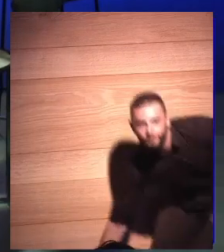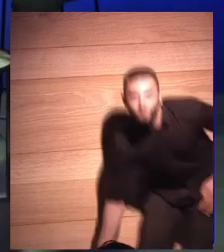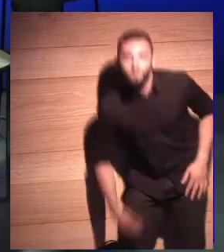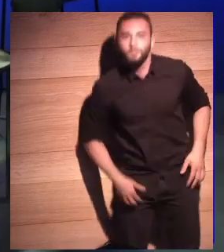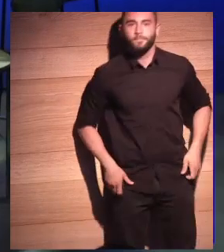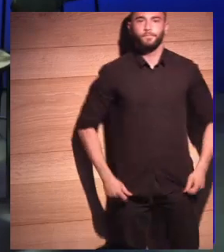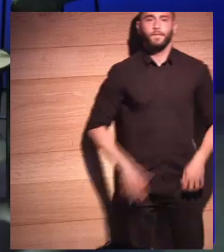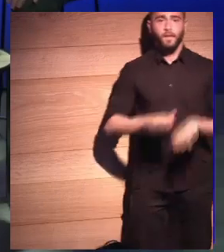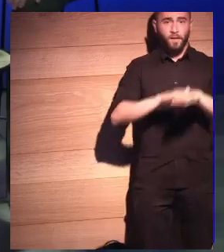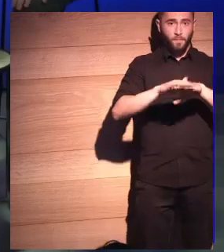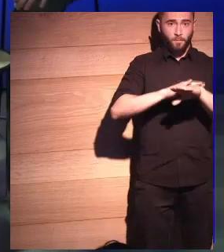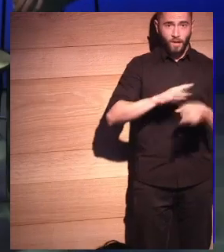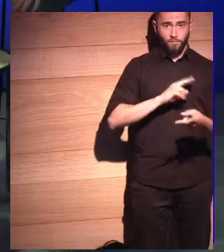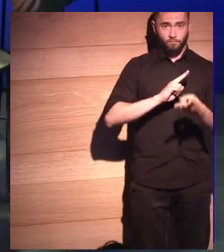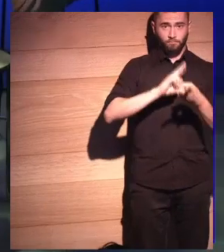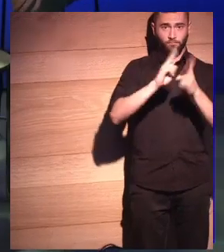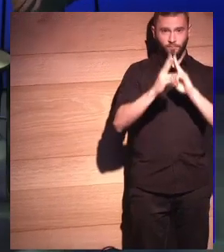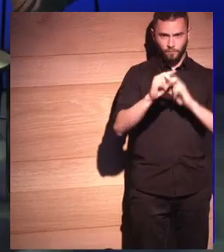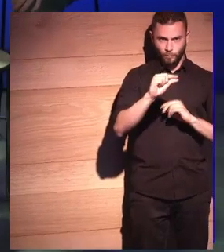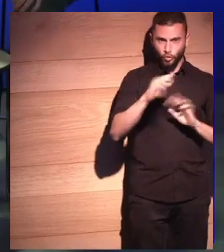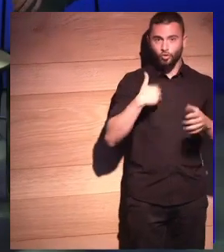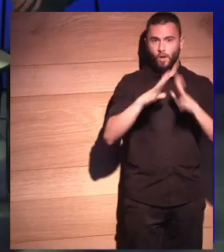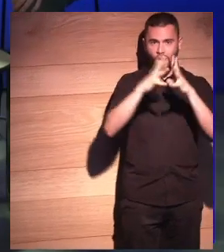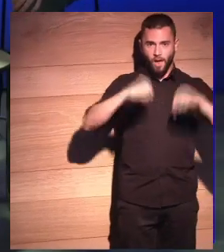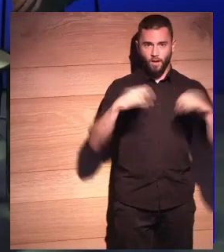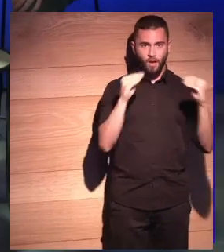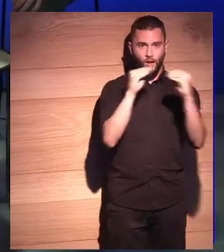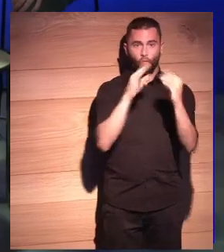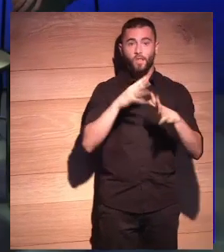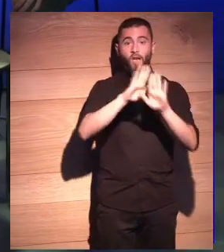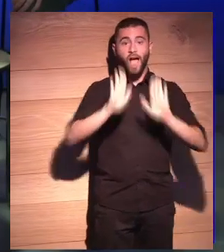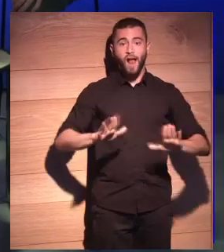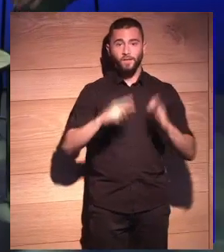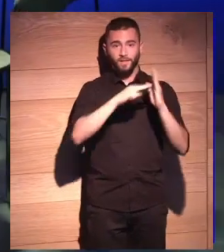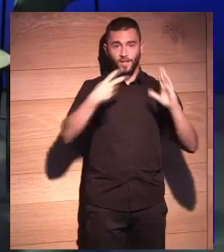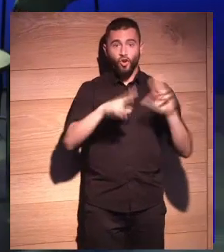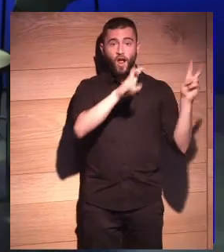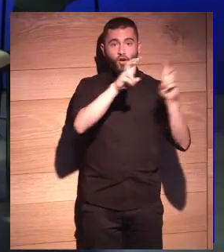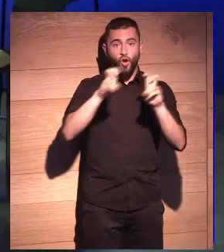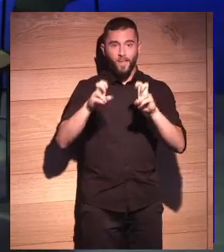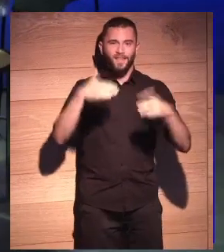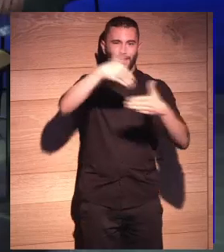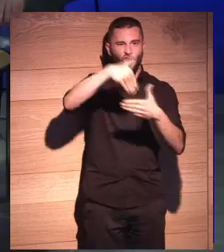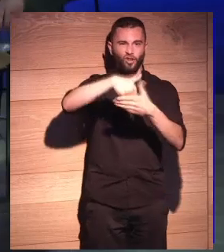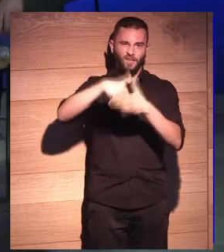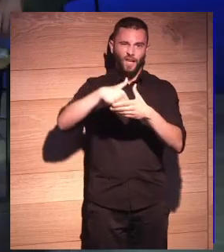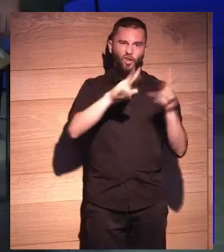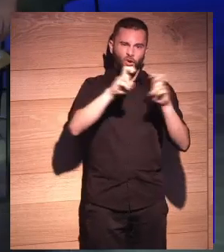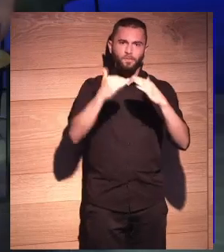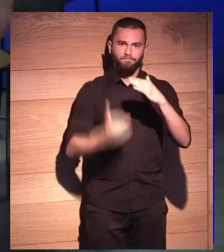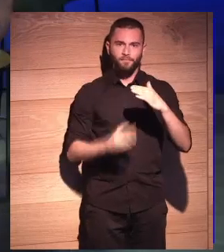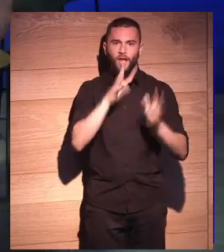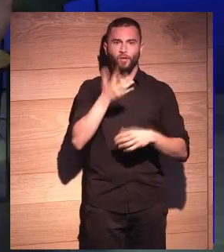anymore? But yes, I have to agree that technologies